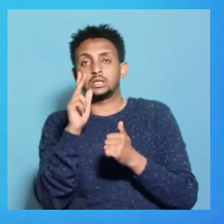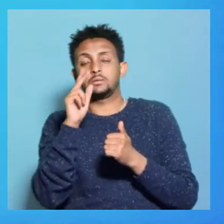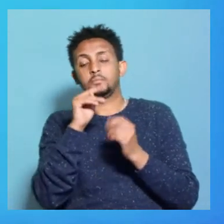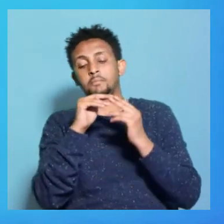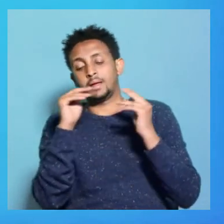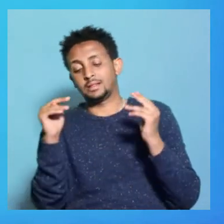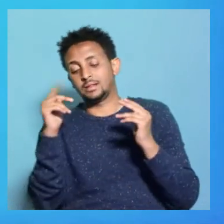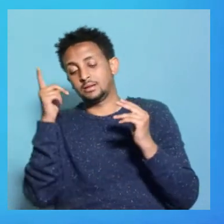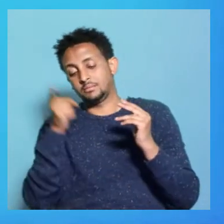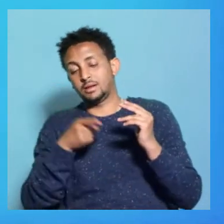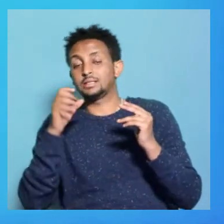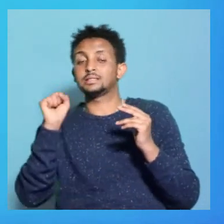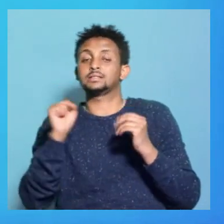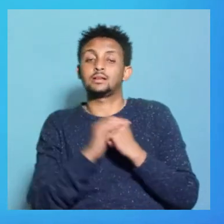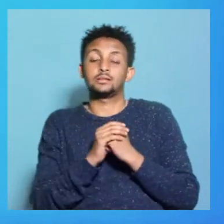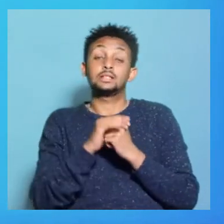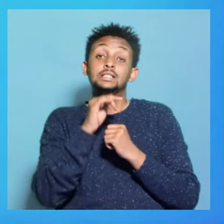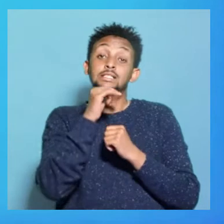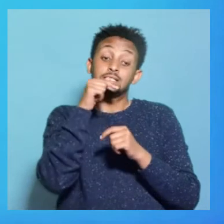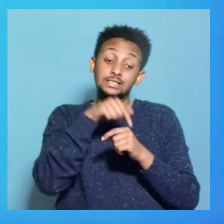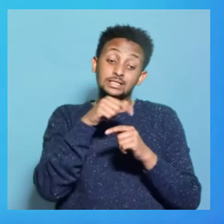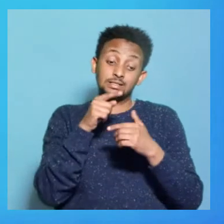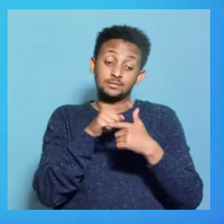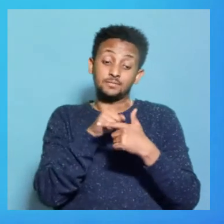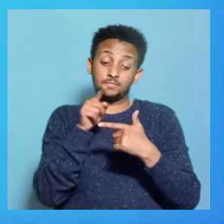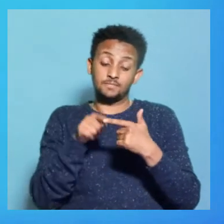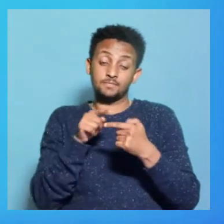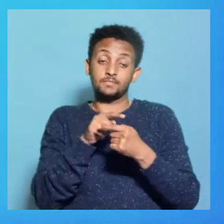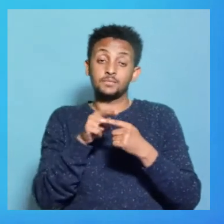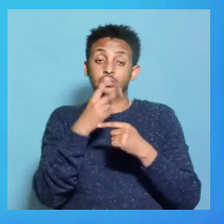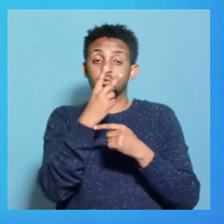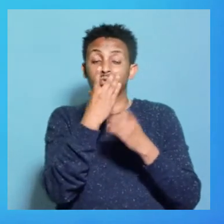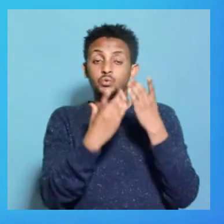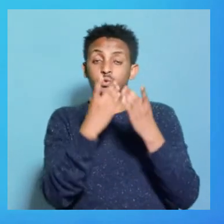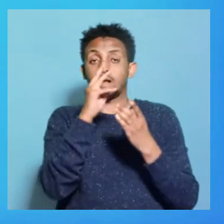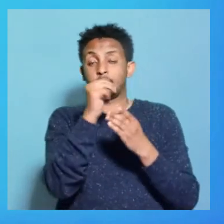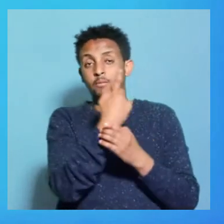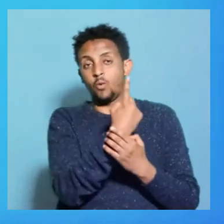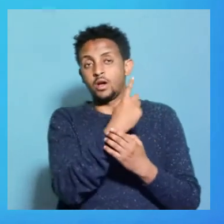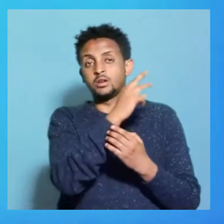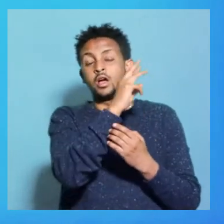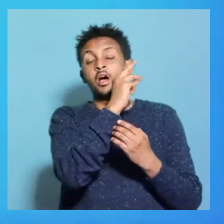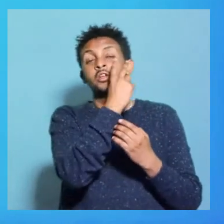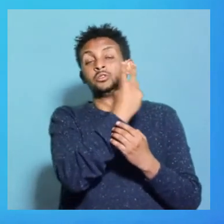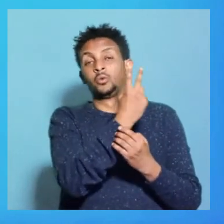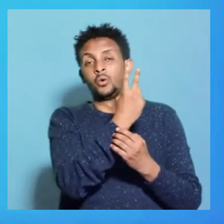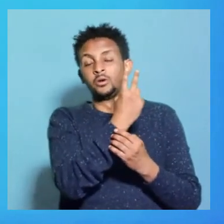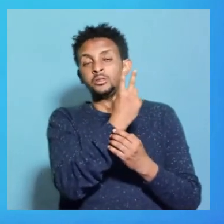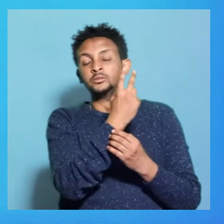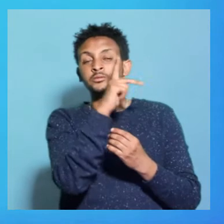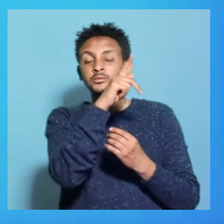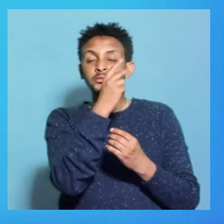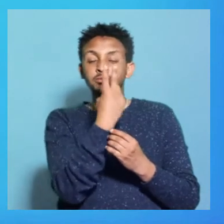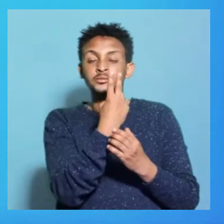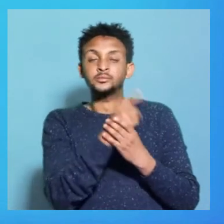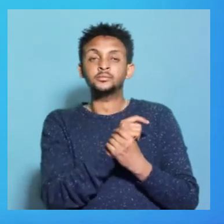meter per second. This is 2 kilogram. Let's say that this is mass 1 and mass 1 is 2